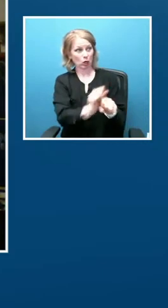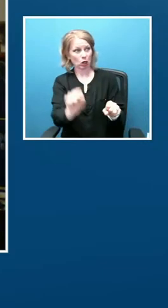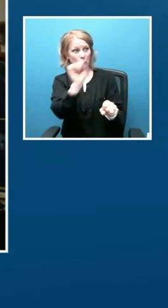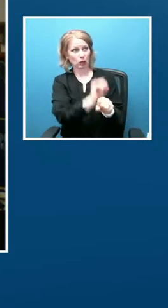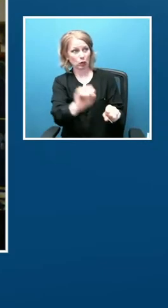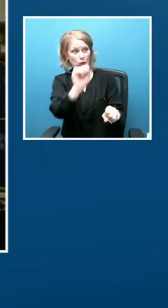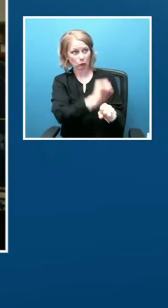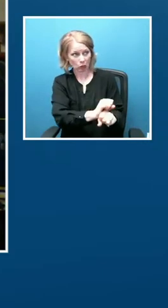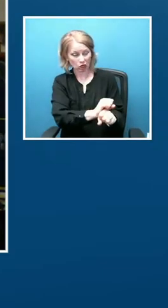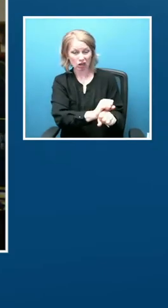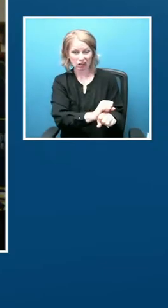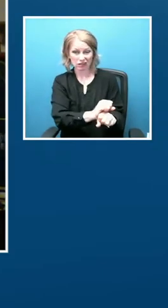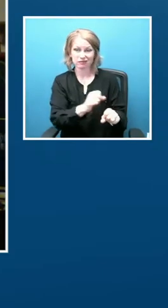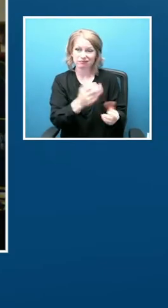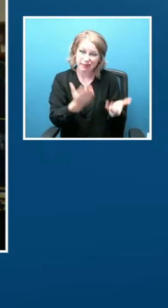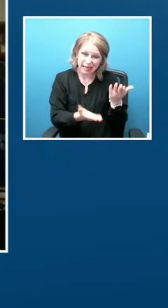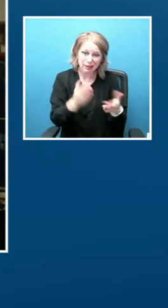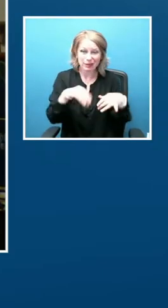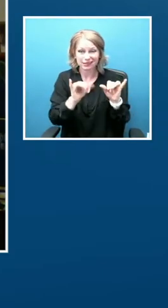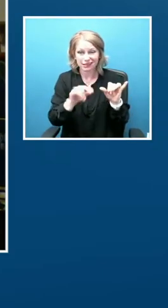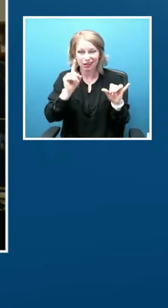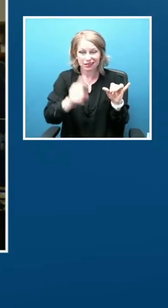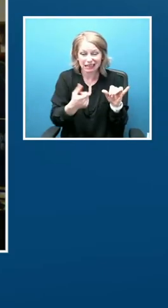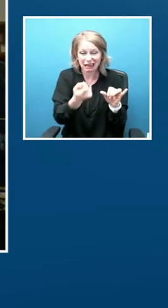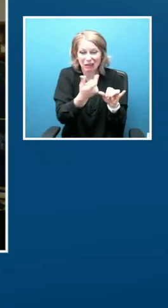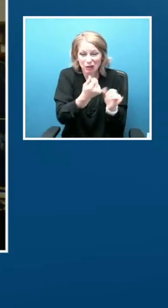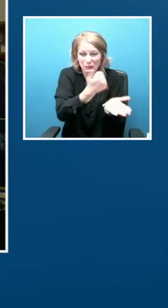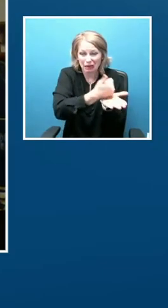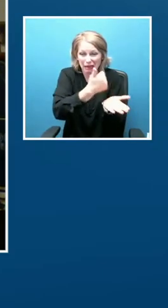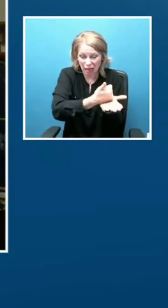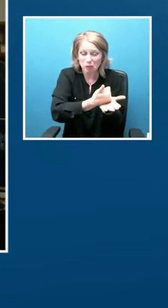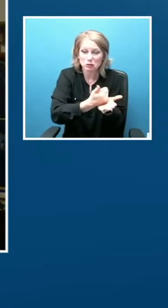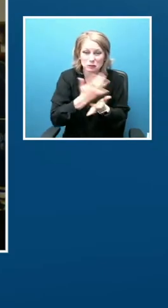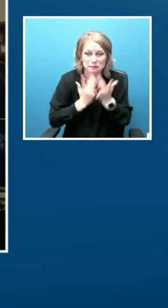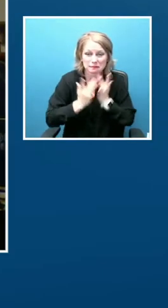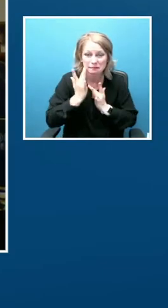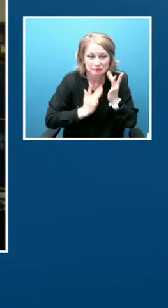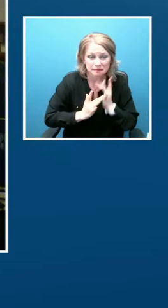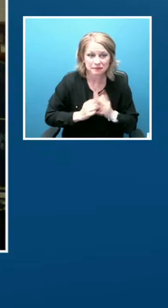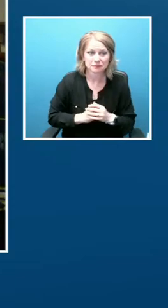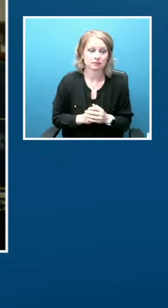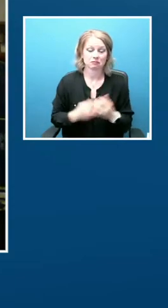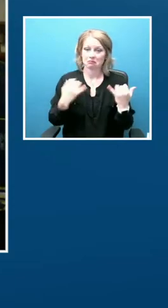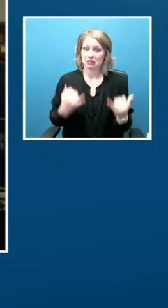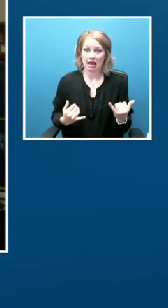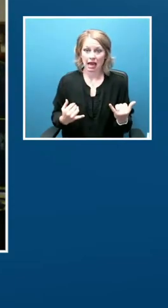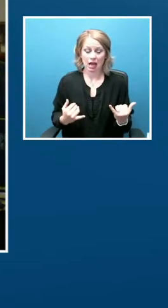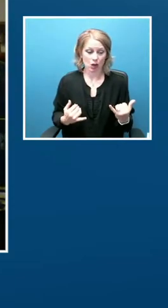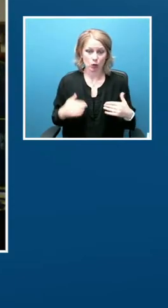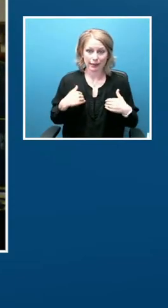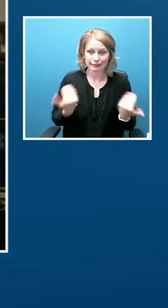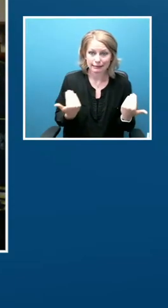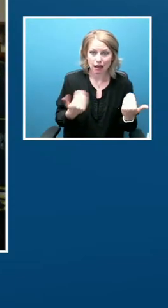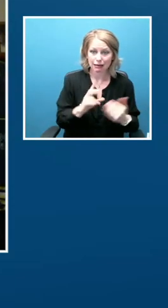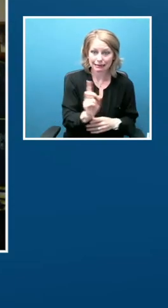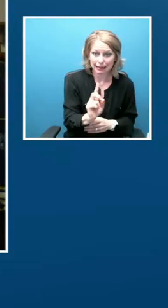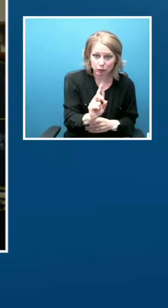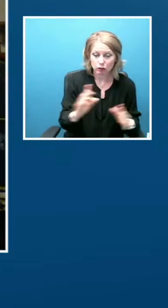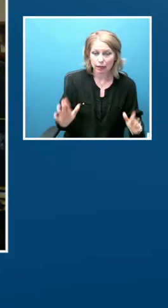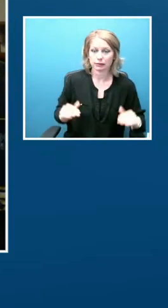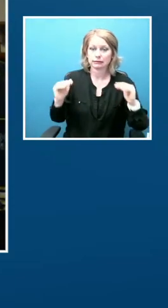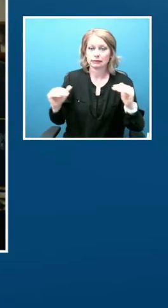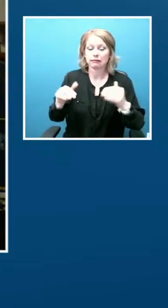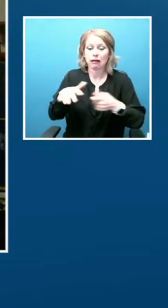little help to get by. Since the beginning of my involvement, moving my way up from Young Democrats to local county